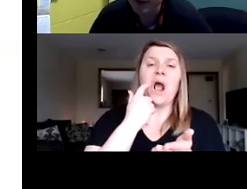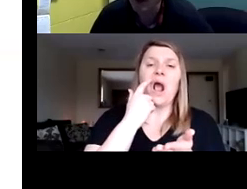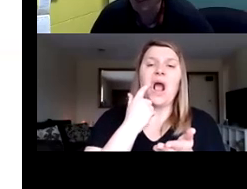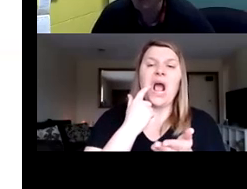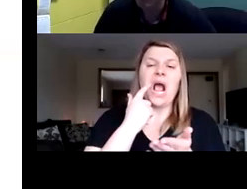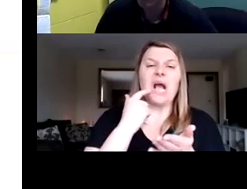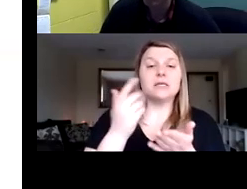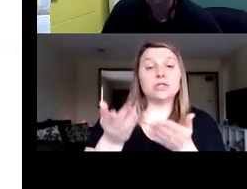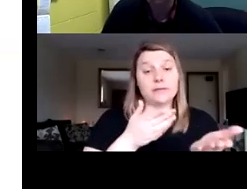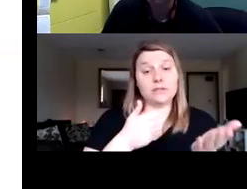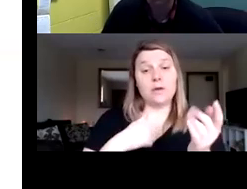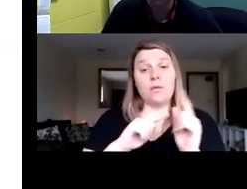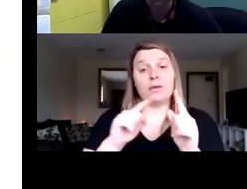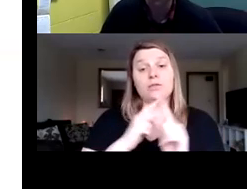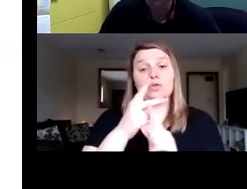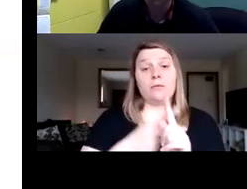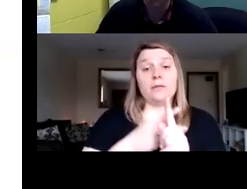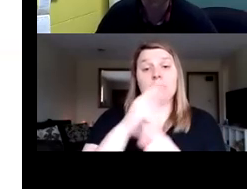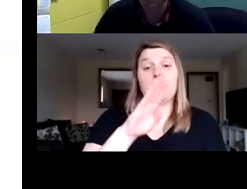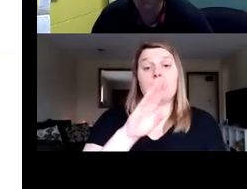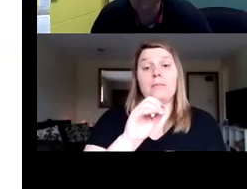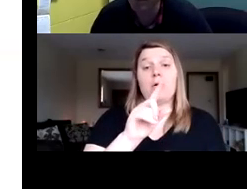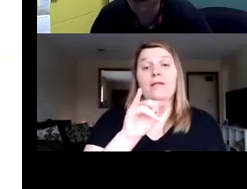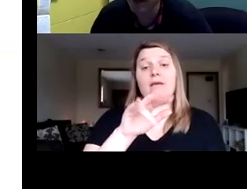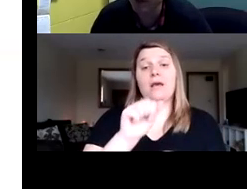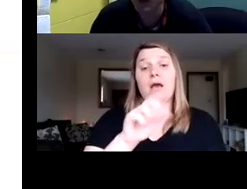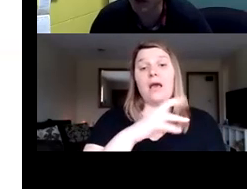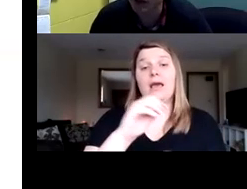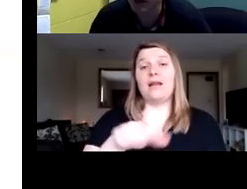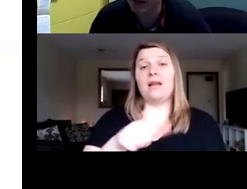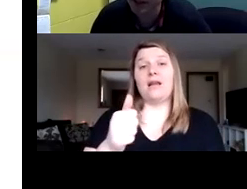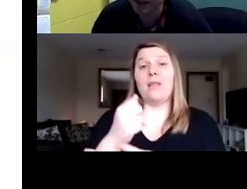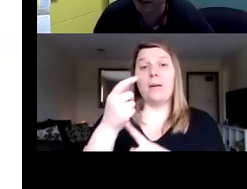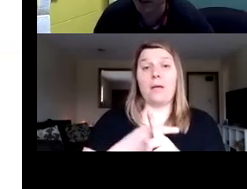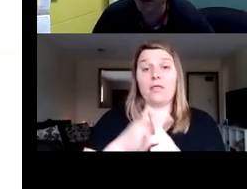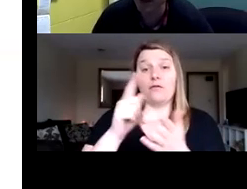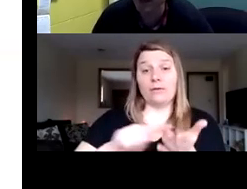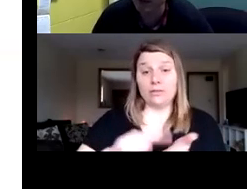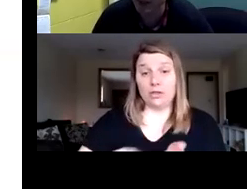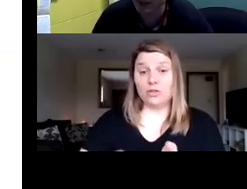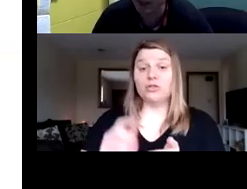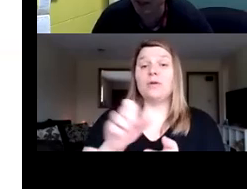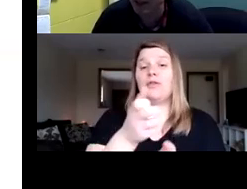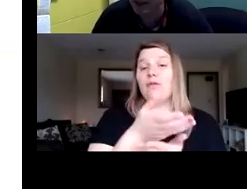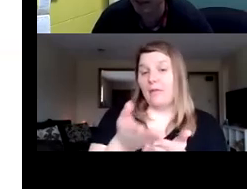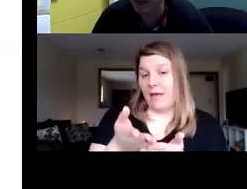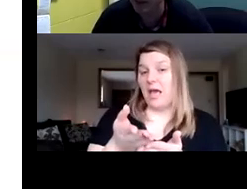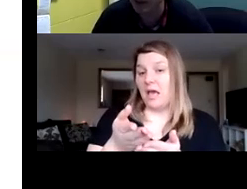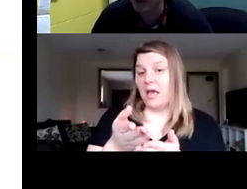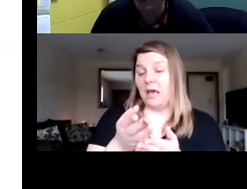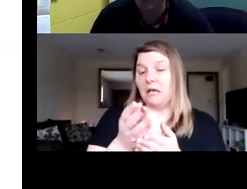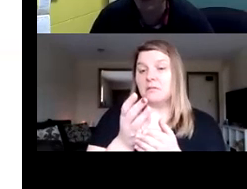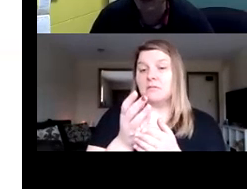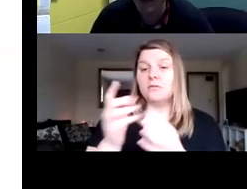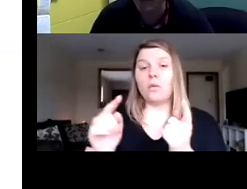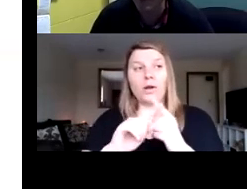service. And so I ended up spending 2 months in Bolivia and another month of research. And so that's another little thing once we get to kind of the details. When you're